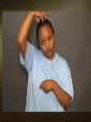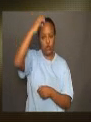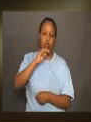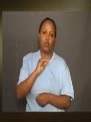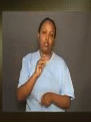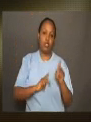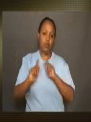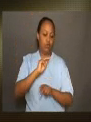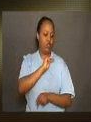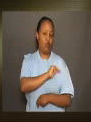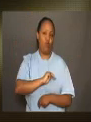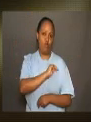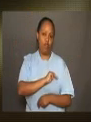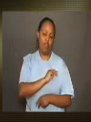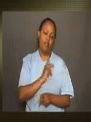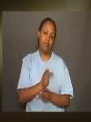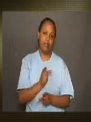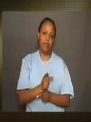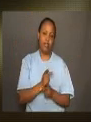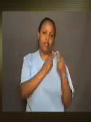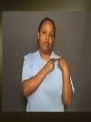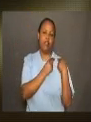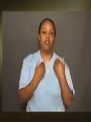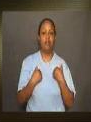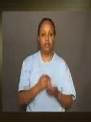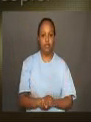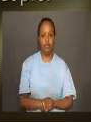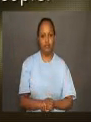moral authority over the people.